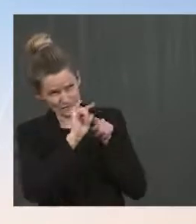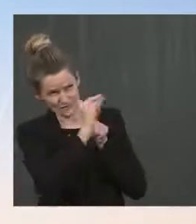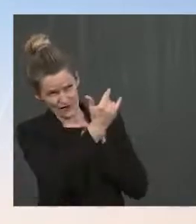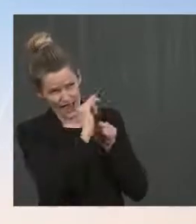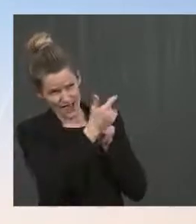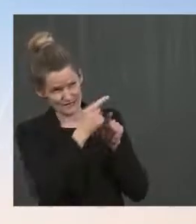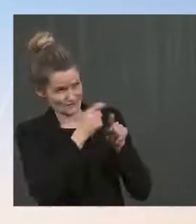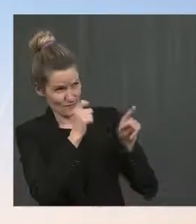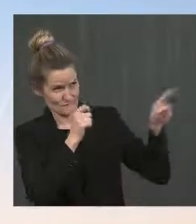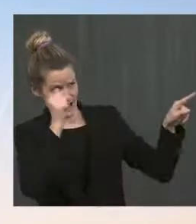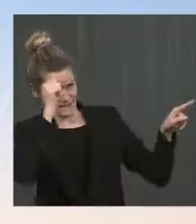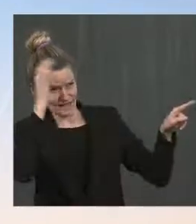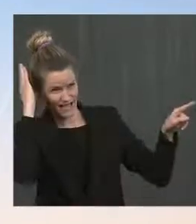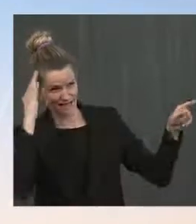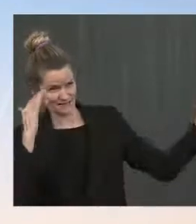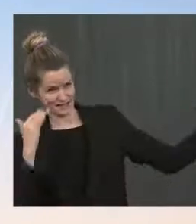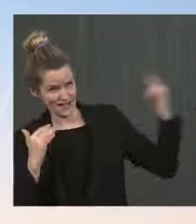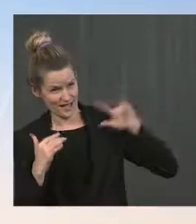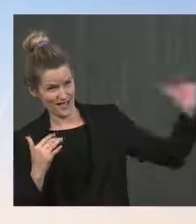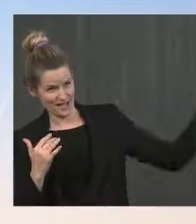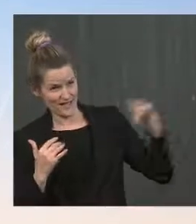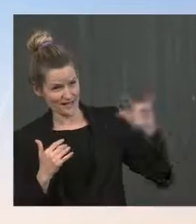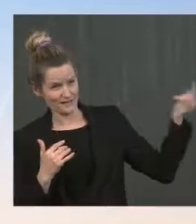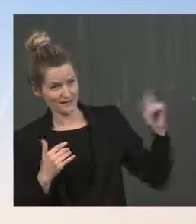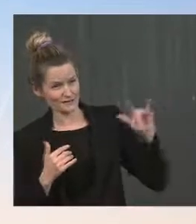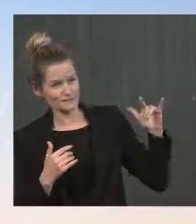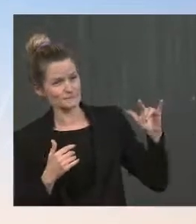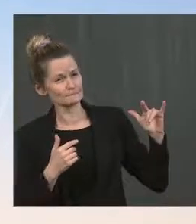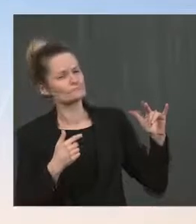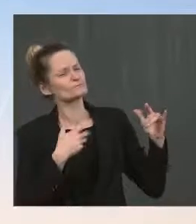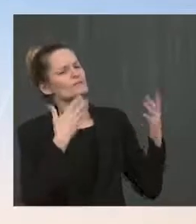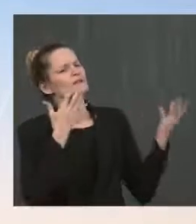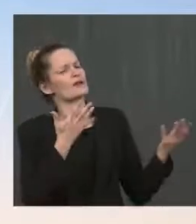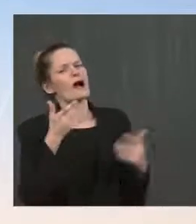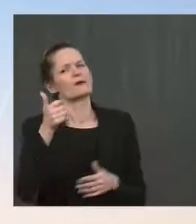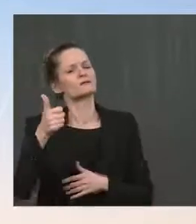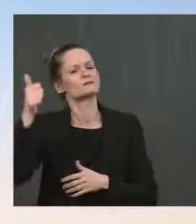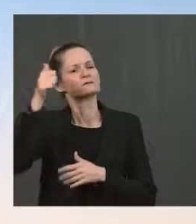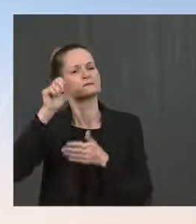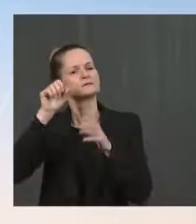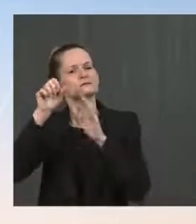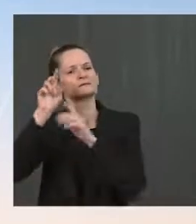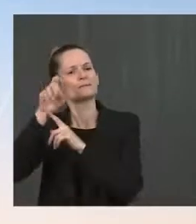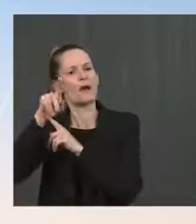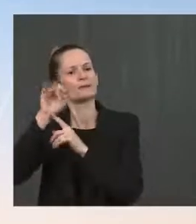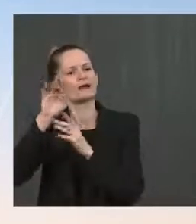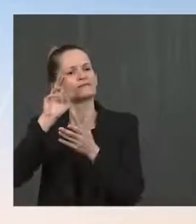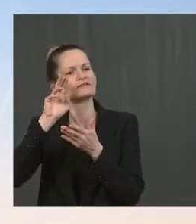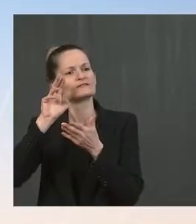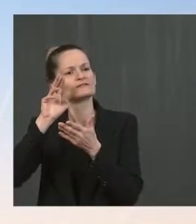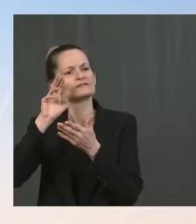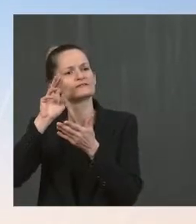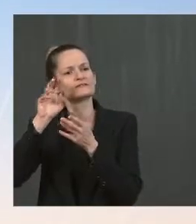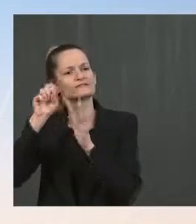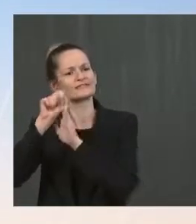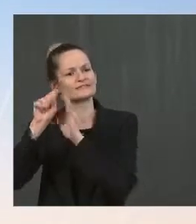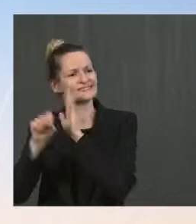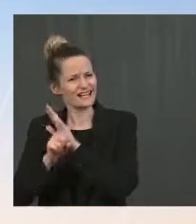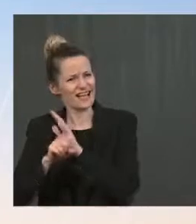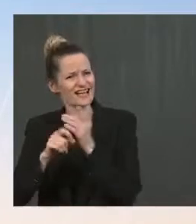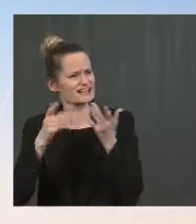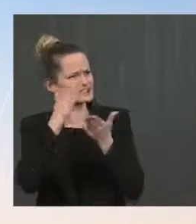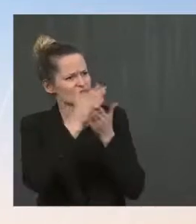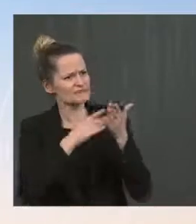The Secretary of State said a couple of times it was a documentation issue. A U.S. Senator, Richard Blumenthal, pushed back vociferously on that. Today, the Secretary of State